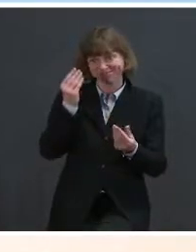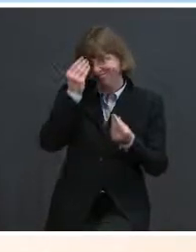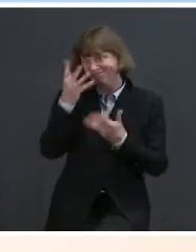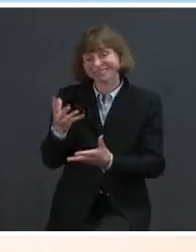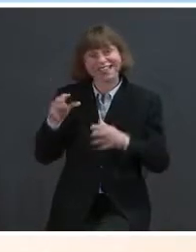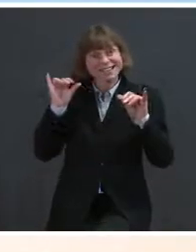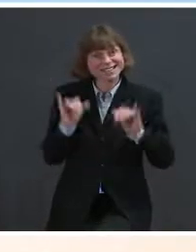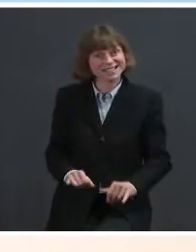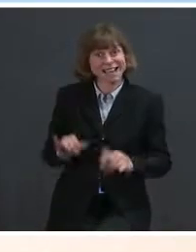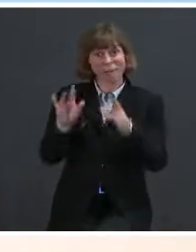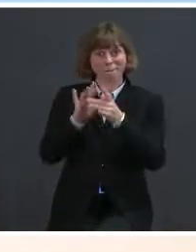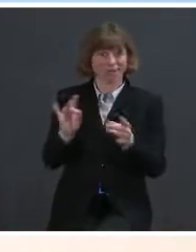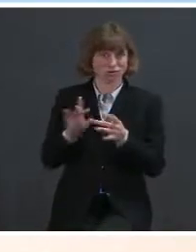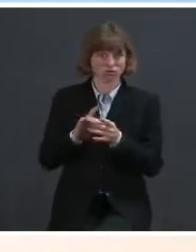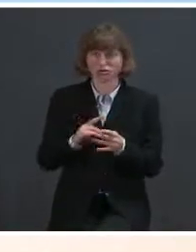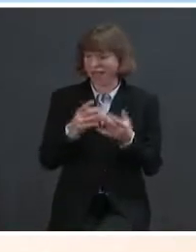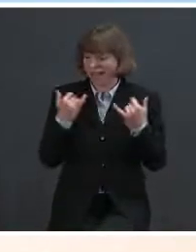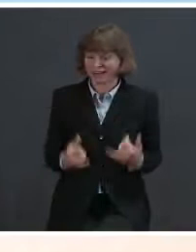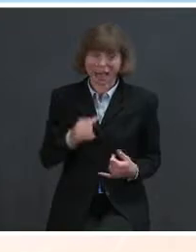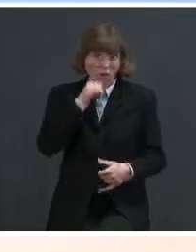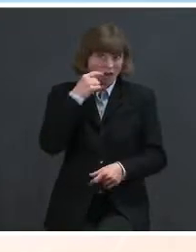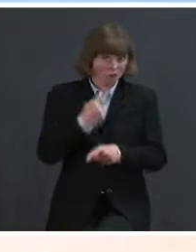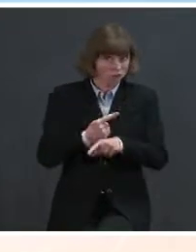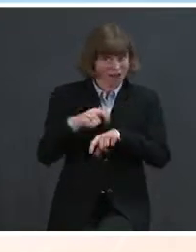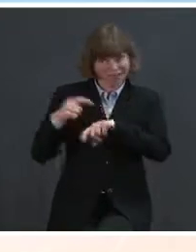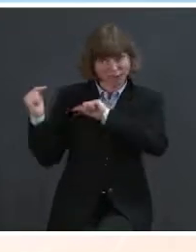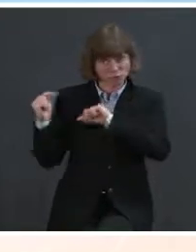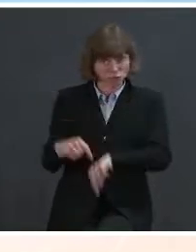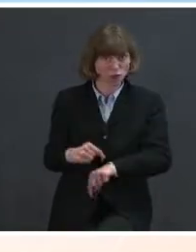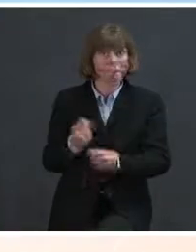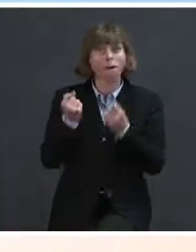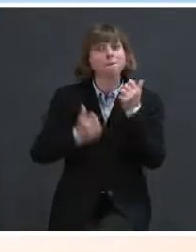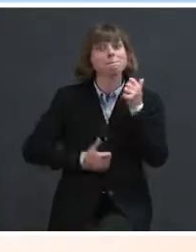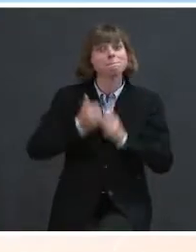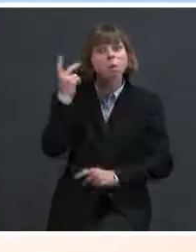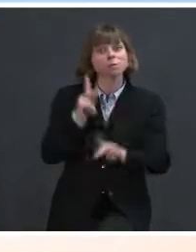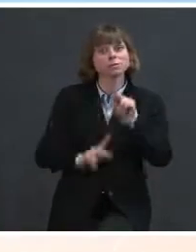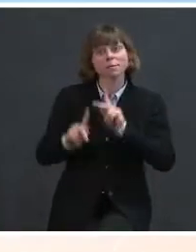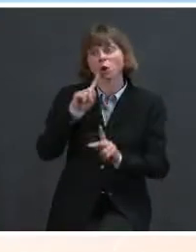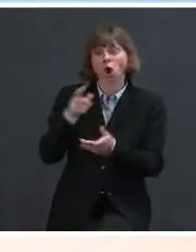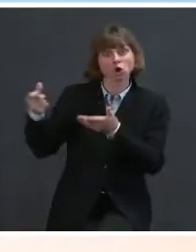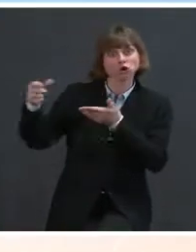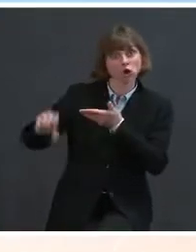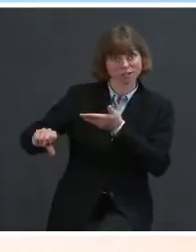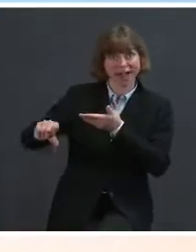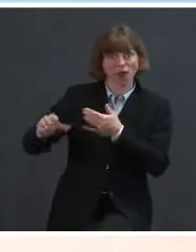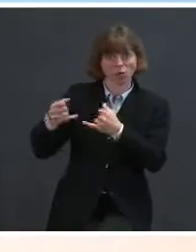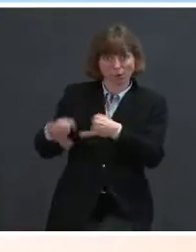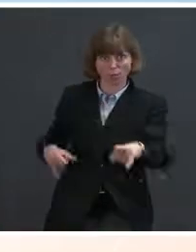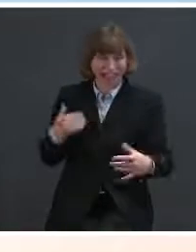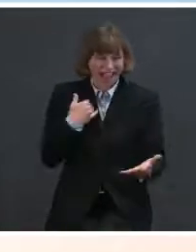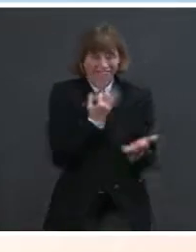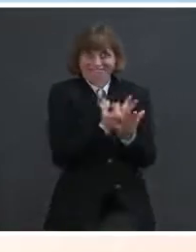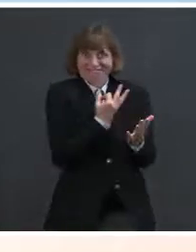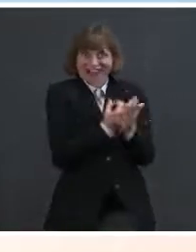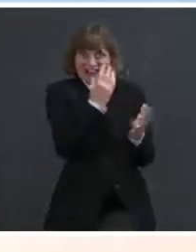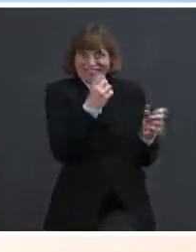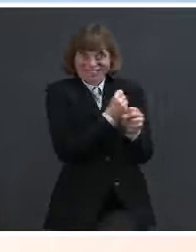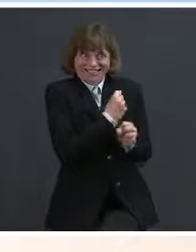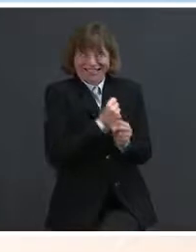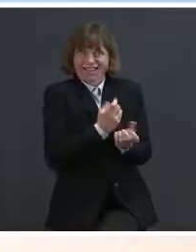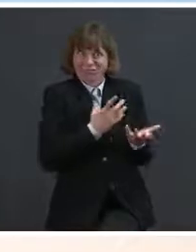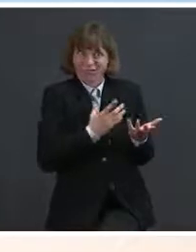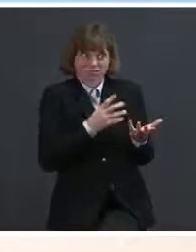to come, that the majority of people are turned away at the border, which is backed up by factual data, that